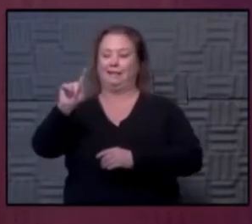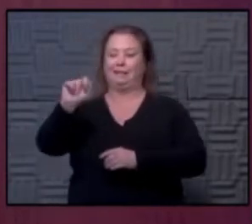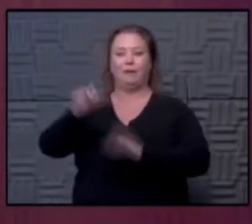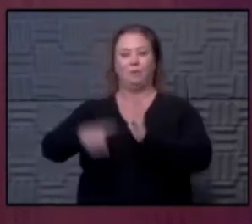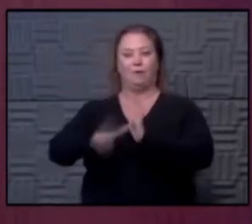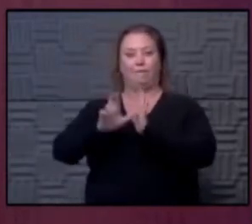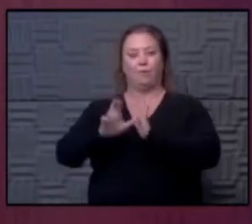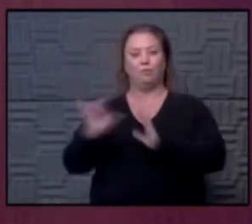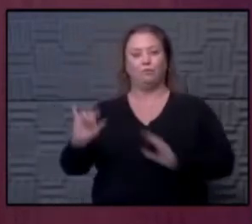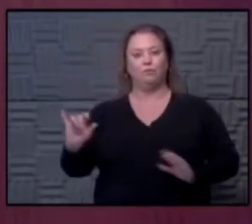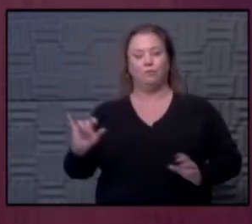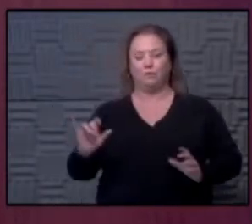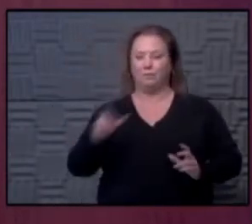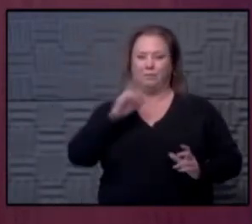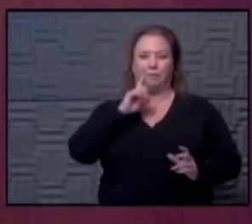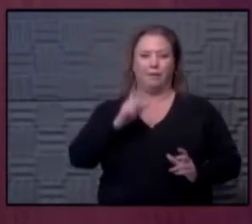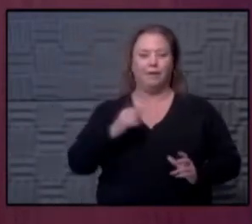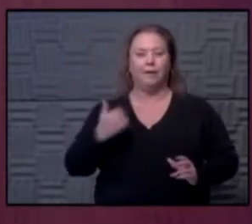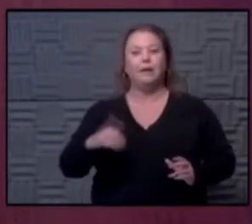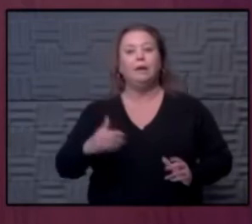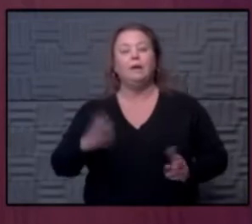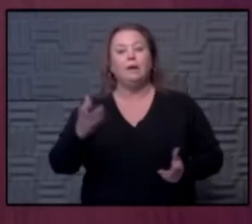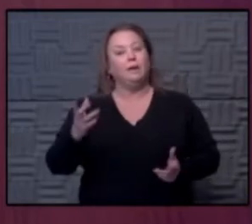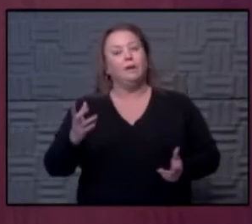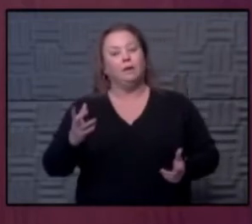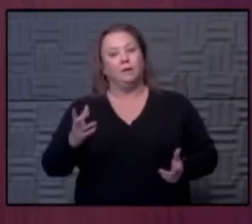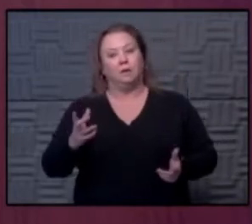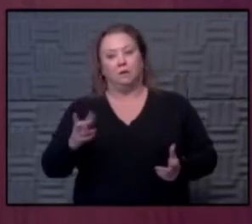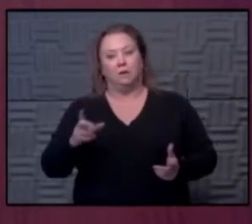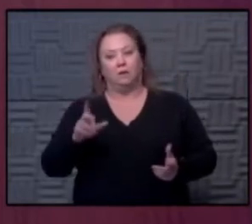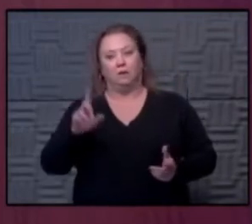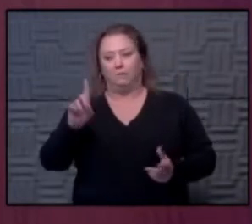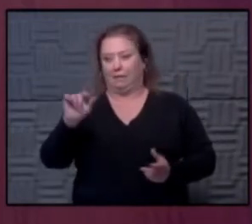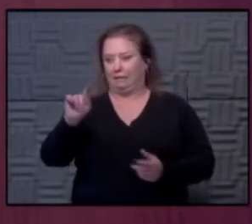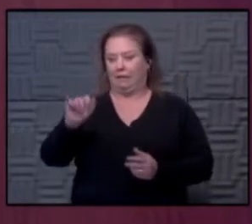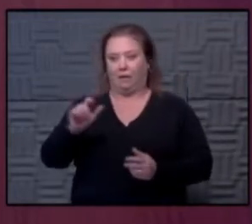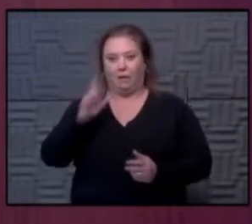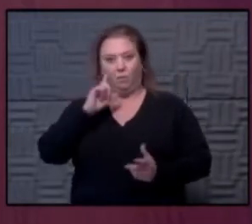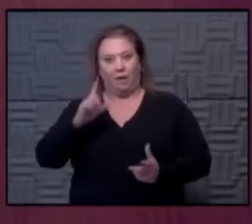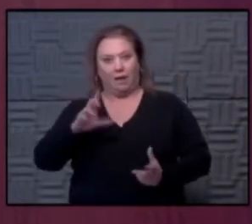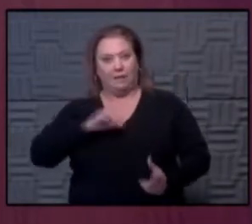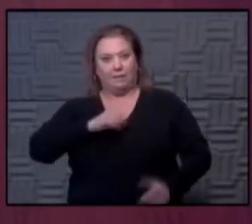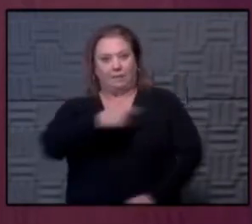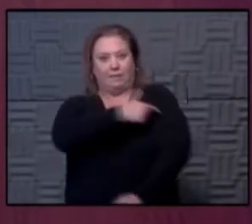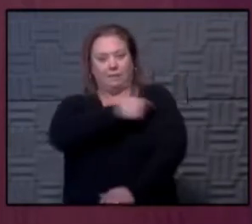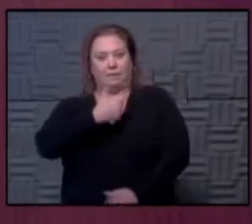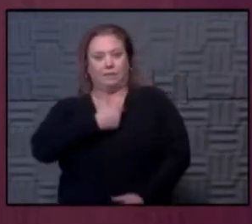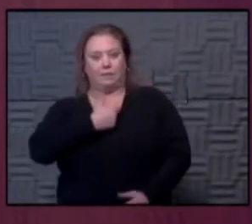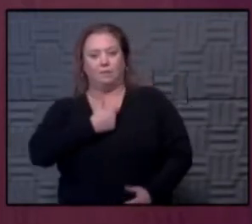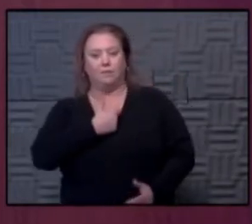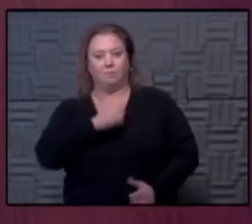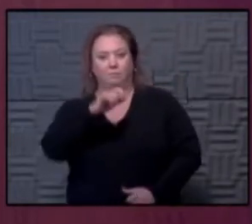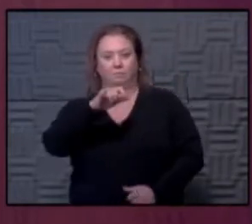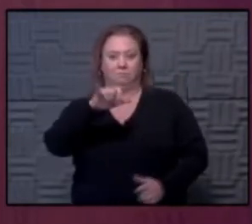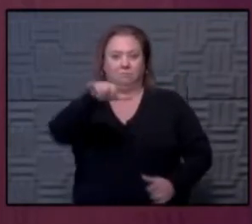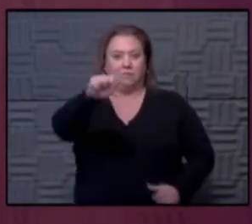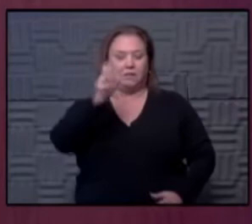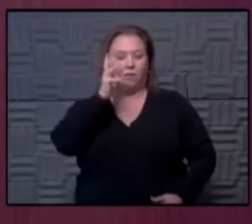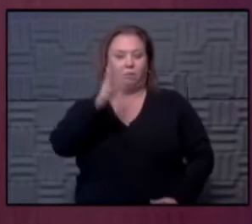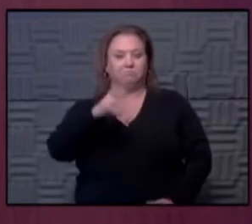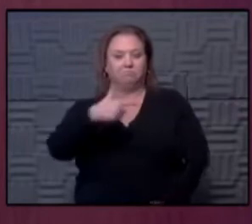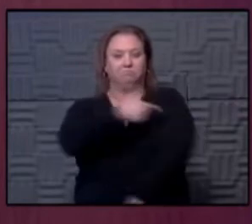But at the end of the day, I think my marker is would I take it? And before someone asks, the short answer is